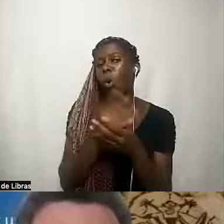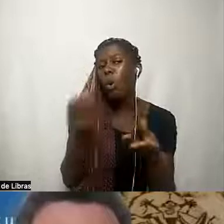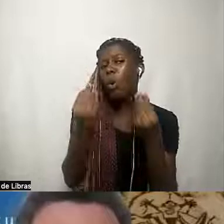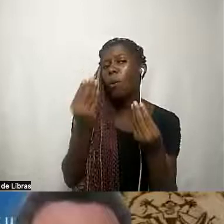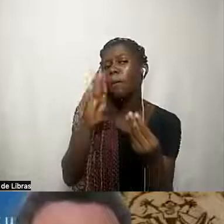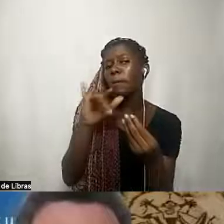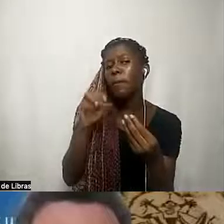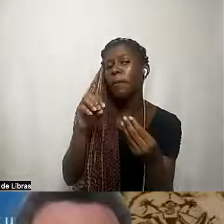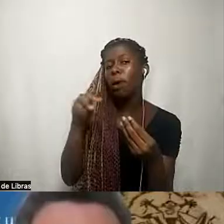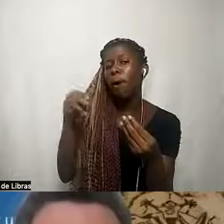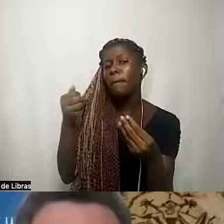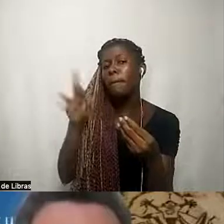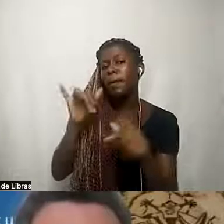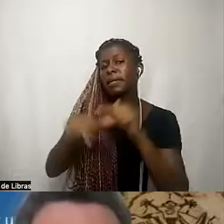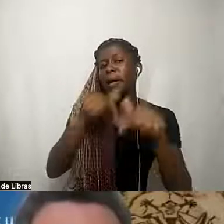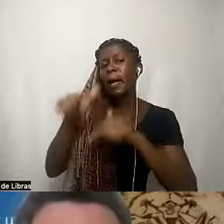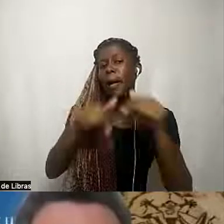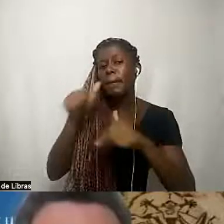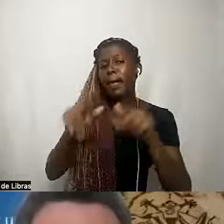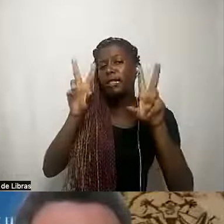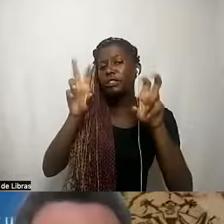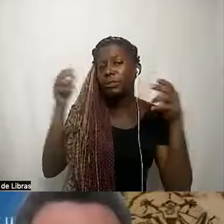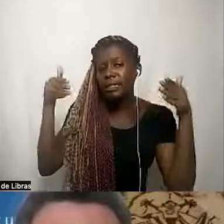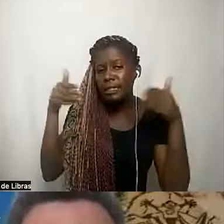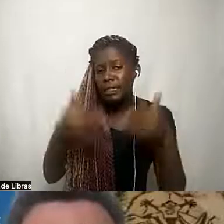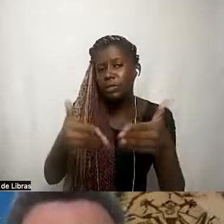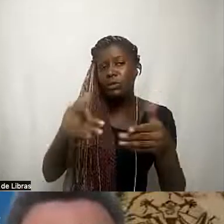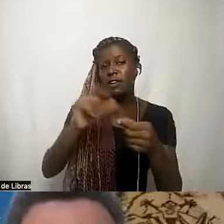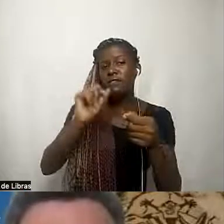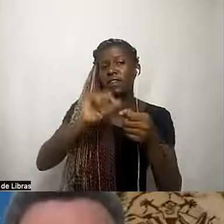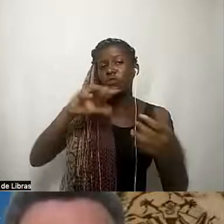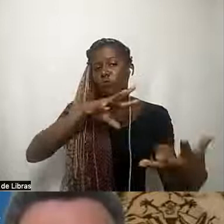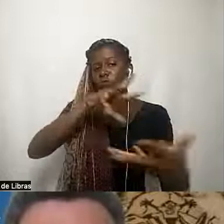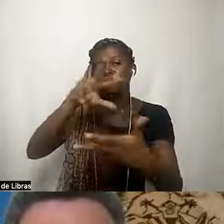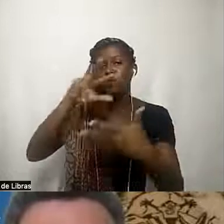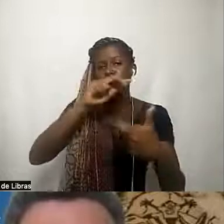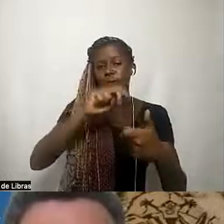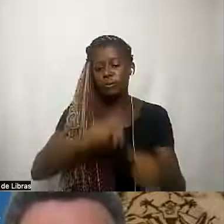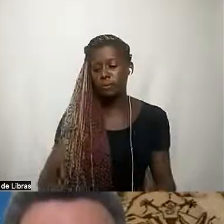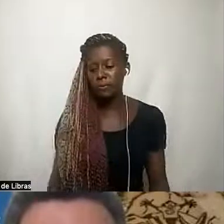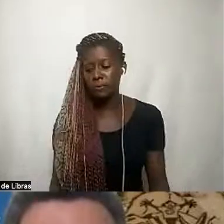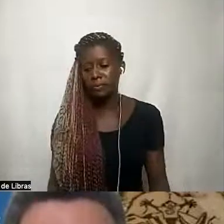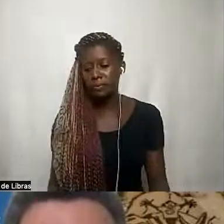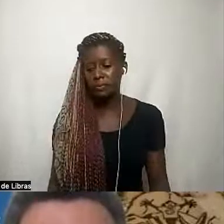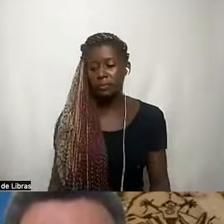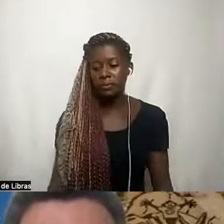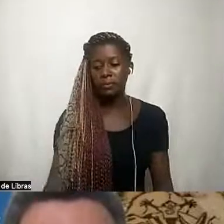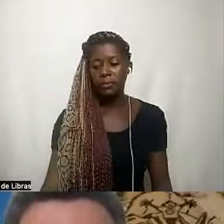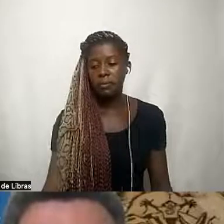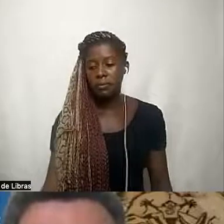of beaches and rivers. So how the Biomar network works with this kind of